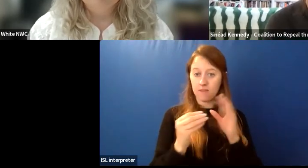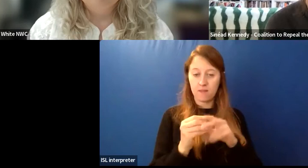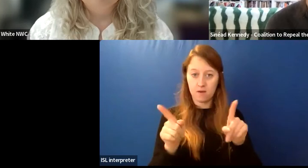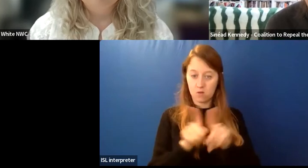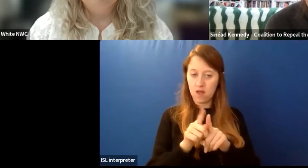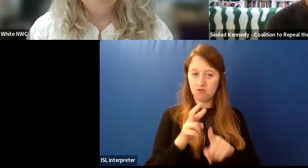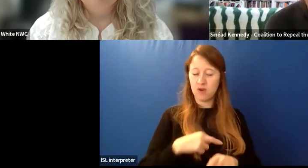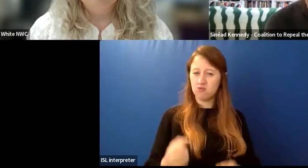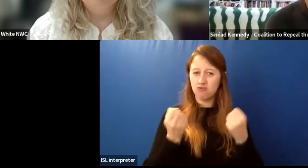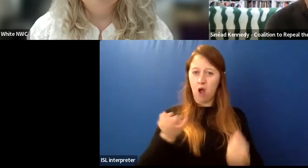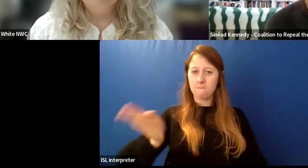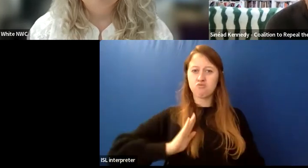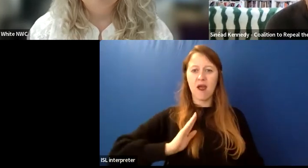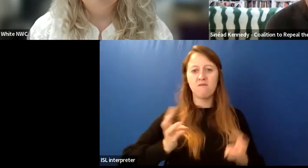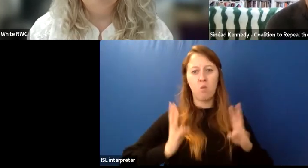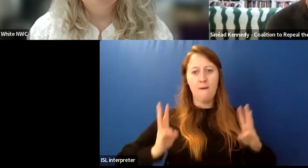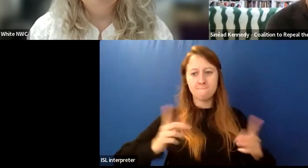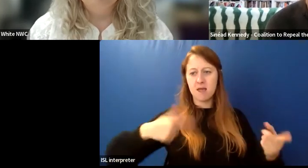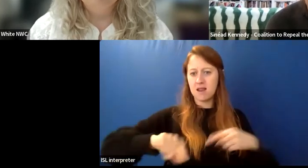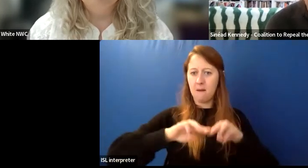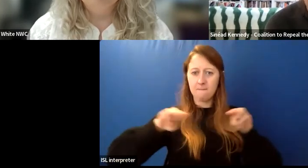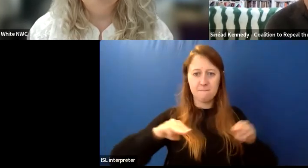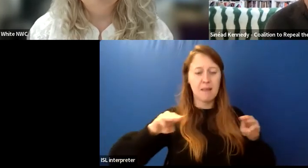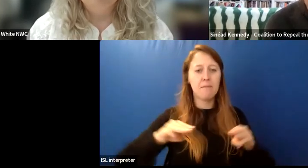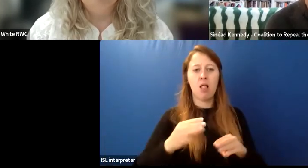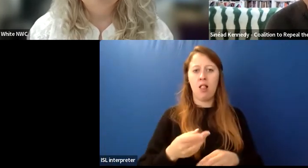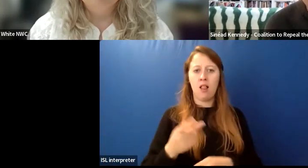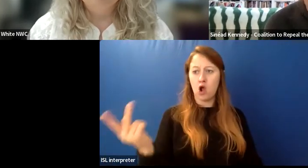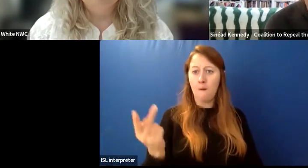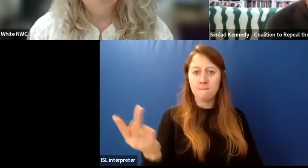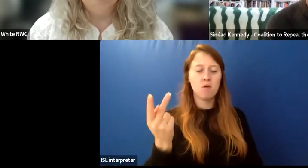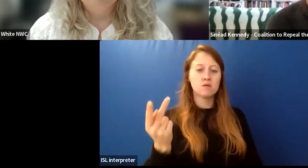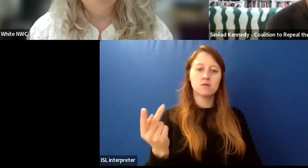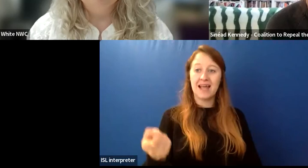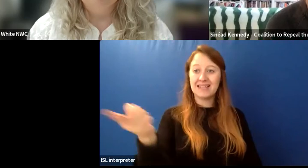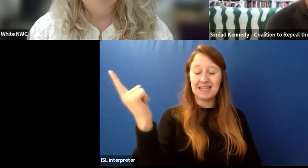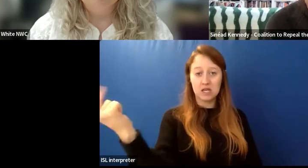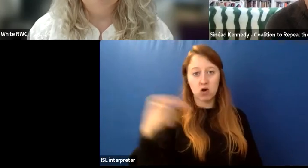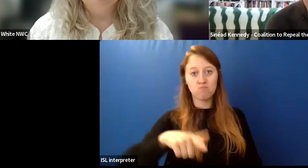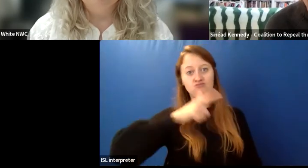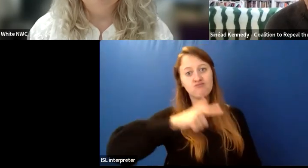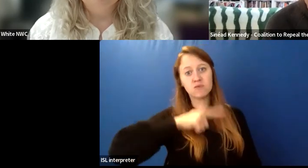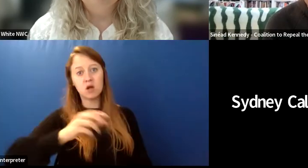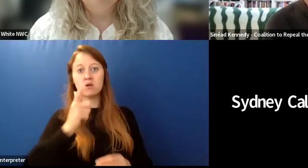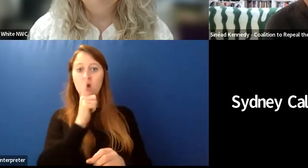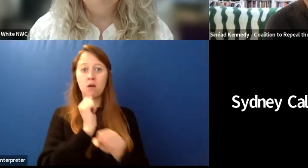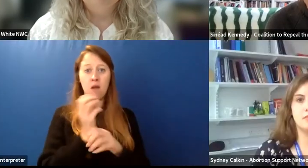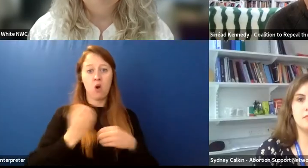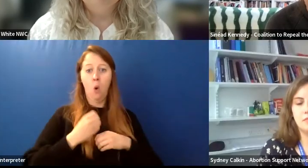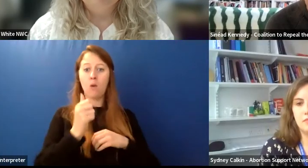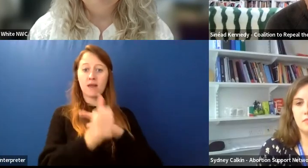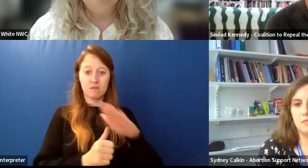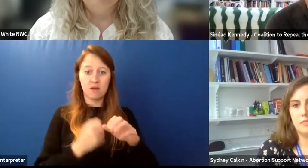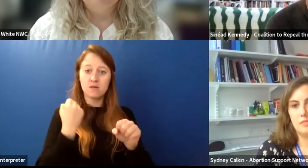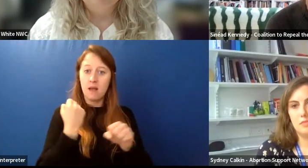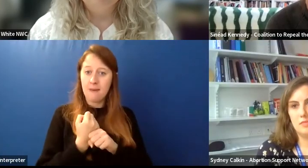bravery of many people, of many women and couples who came forward and told their experiences of having,